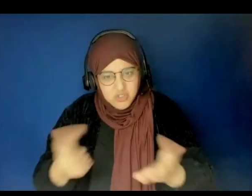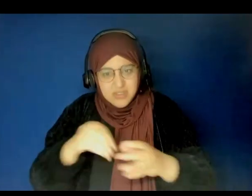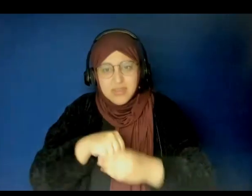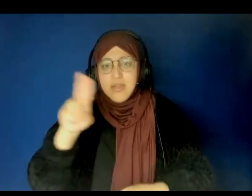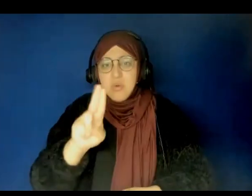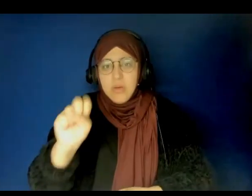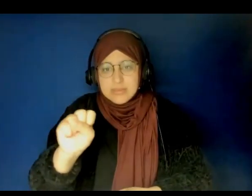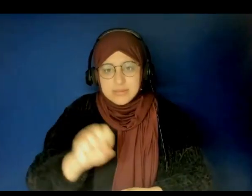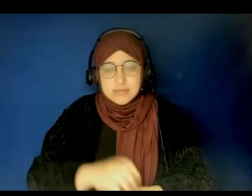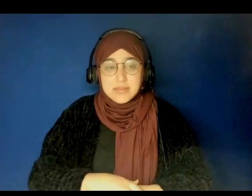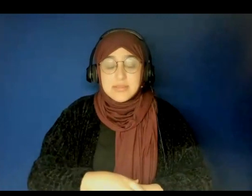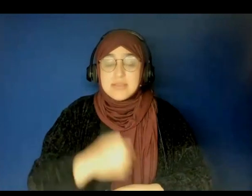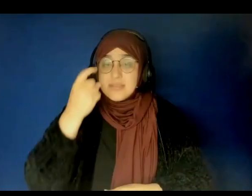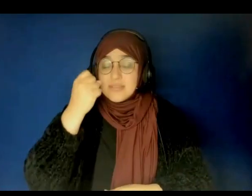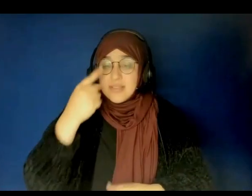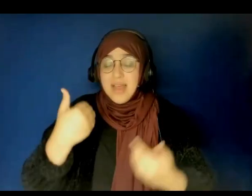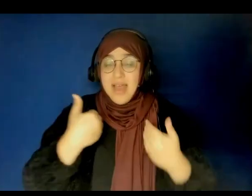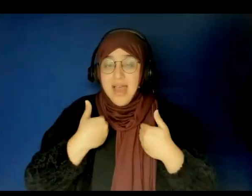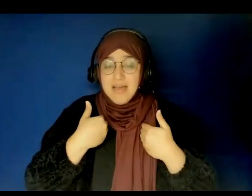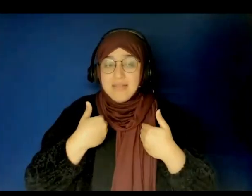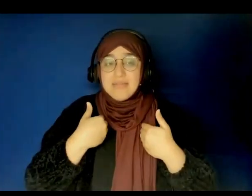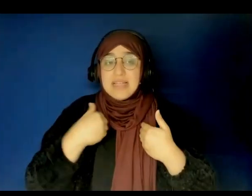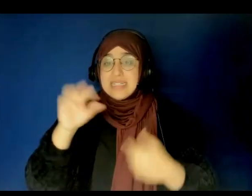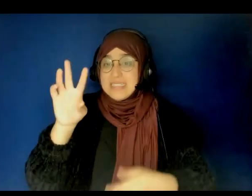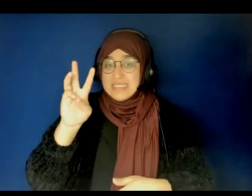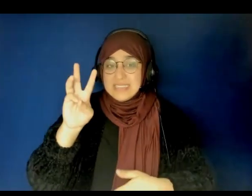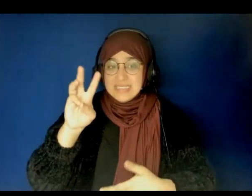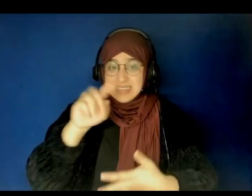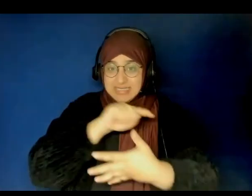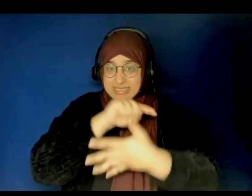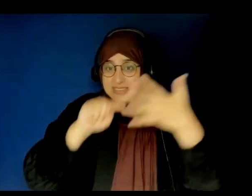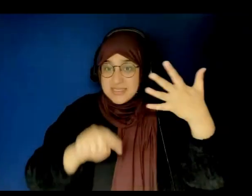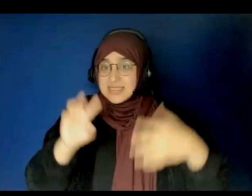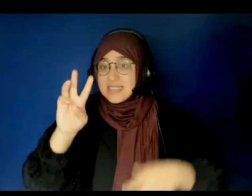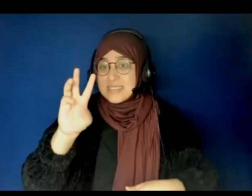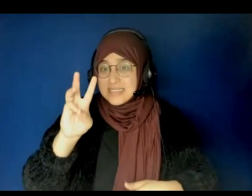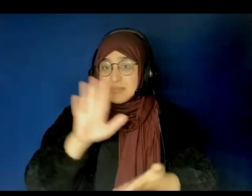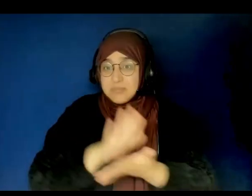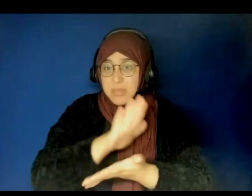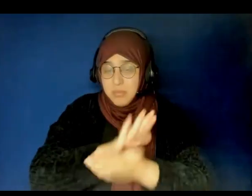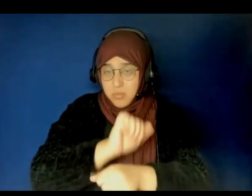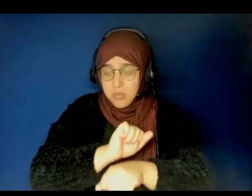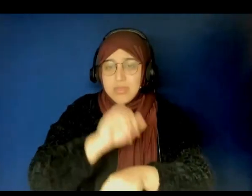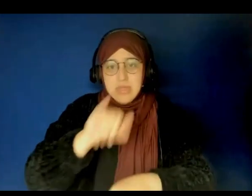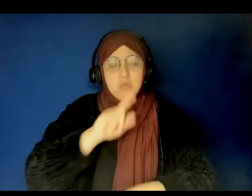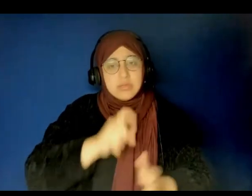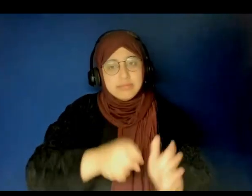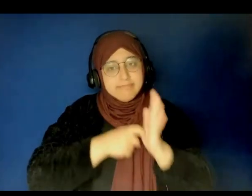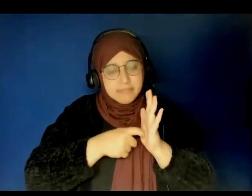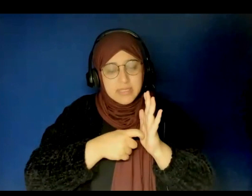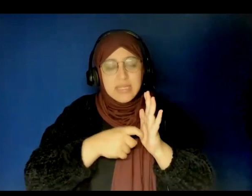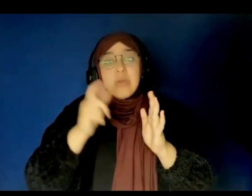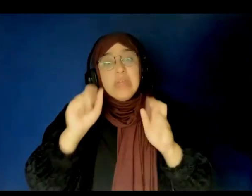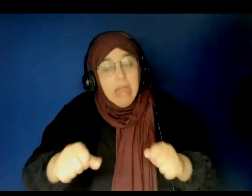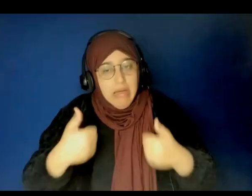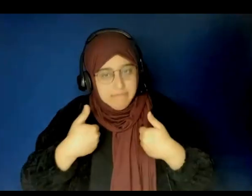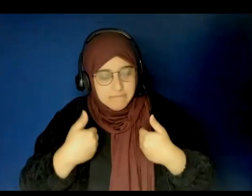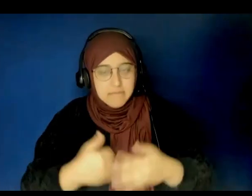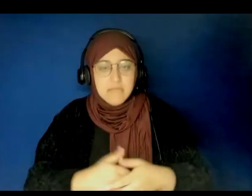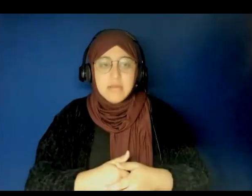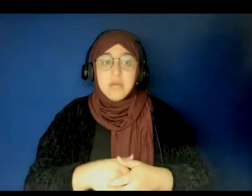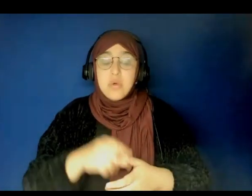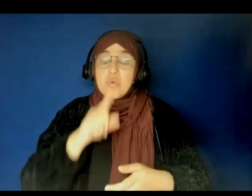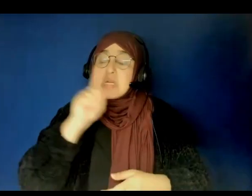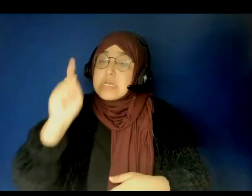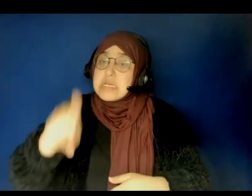are necessary or that can exist. Now, the one that is absolutely necessary is this one in the yellow